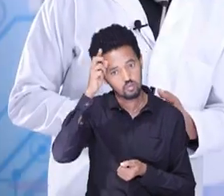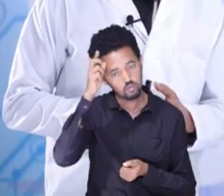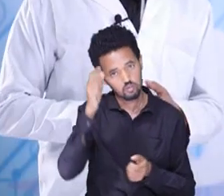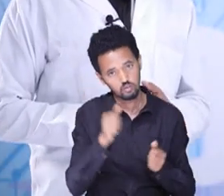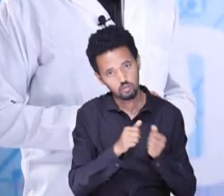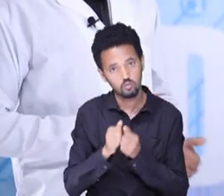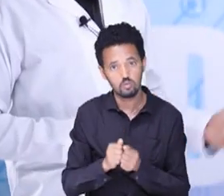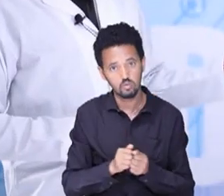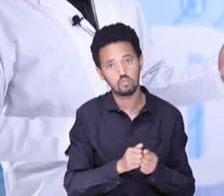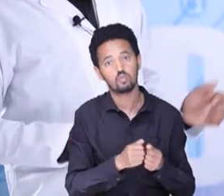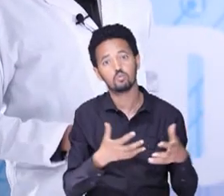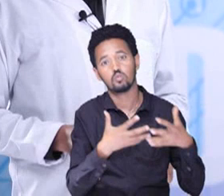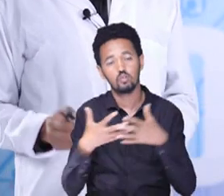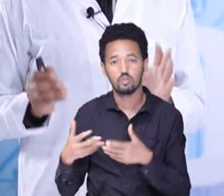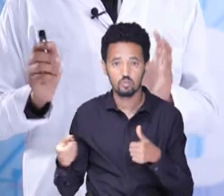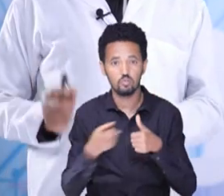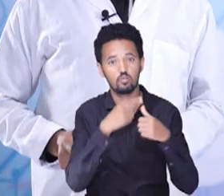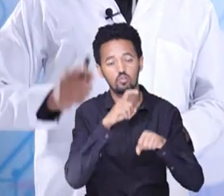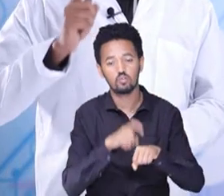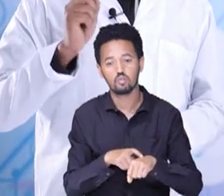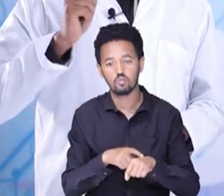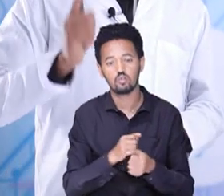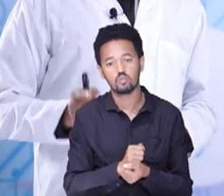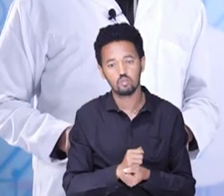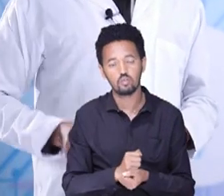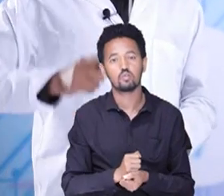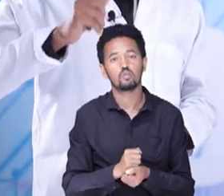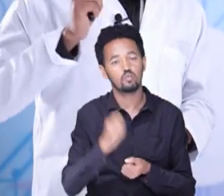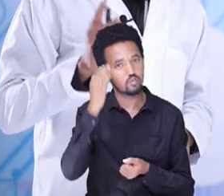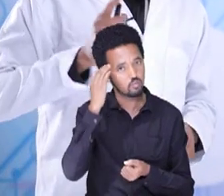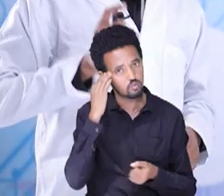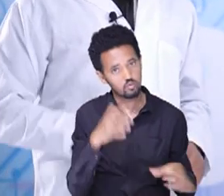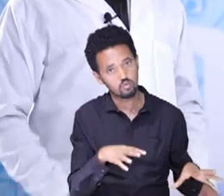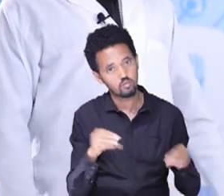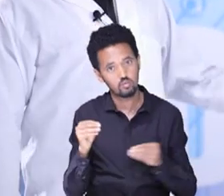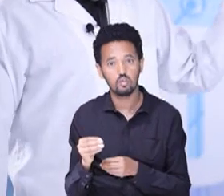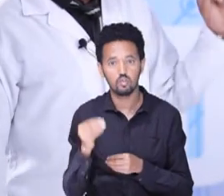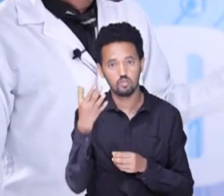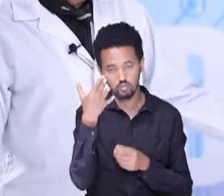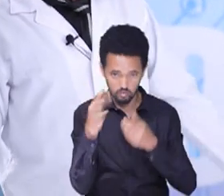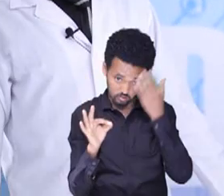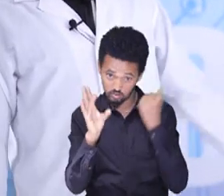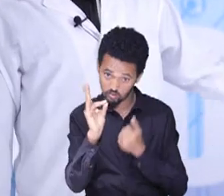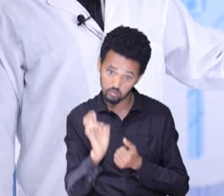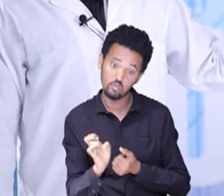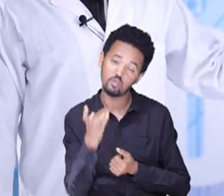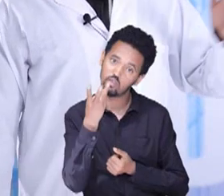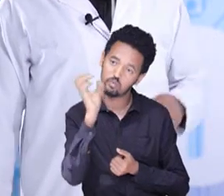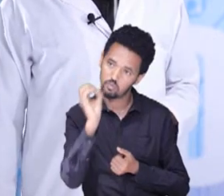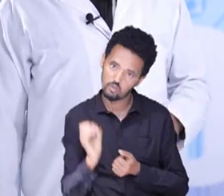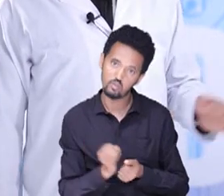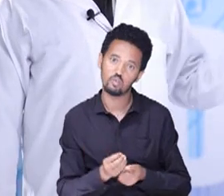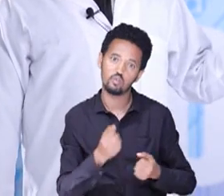with America. By 1917, mind you student, by 1917, 60% of